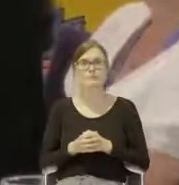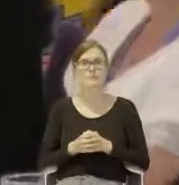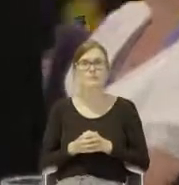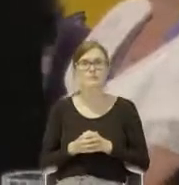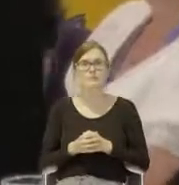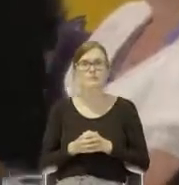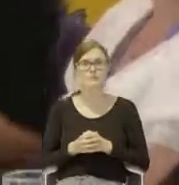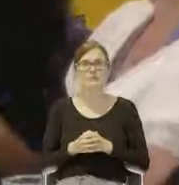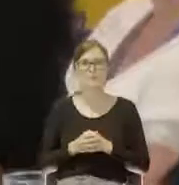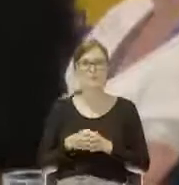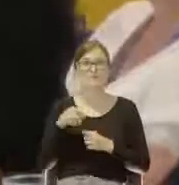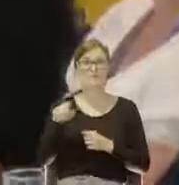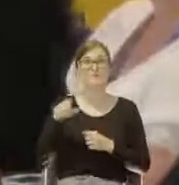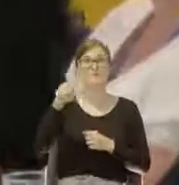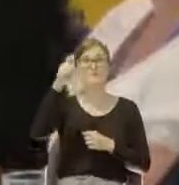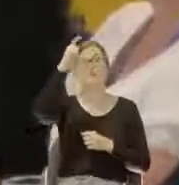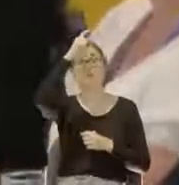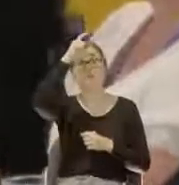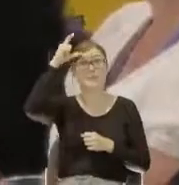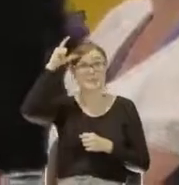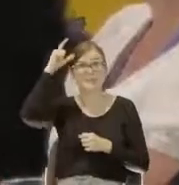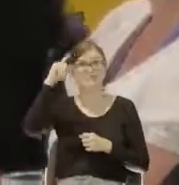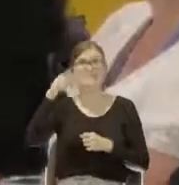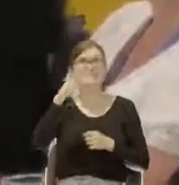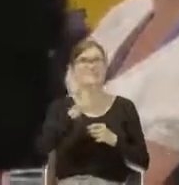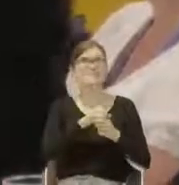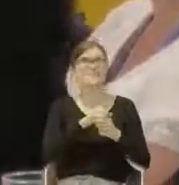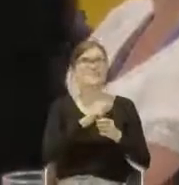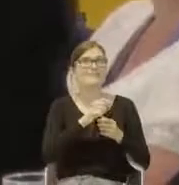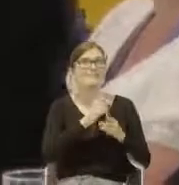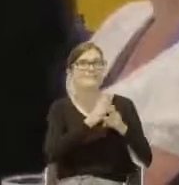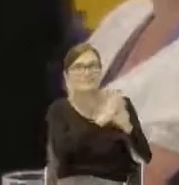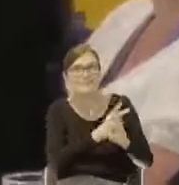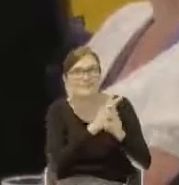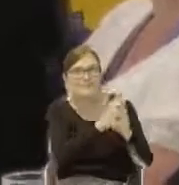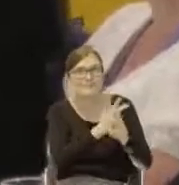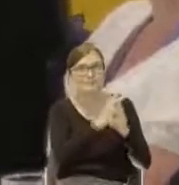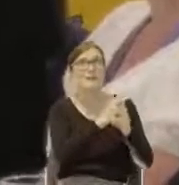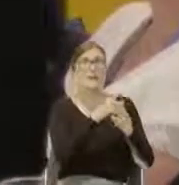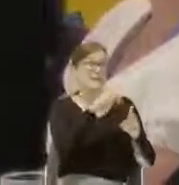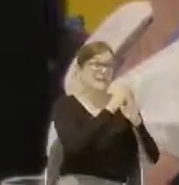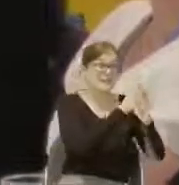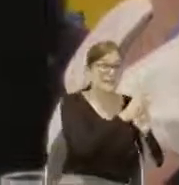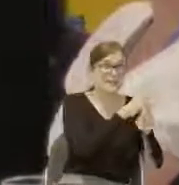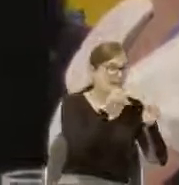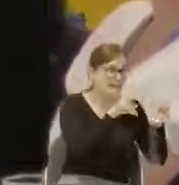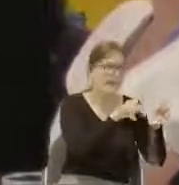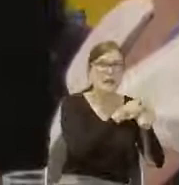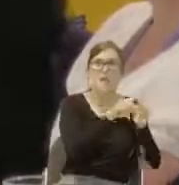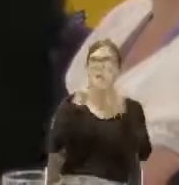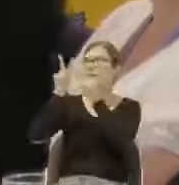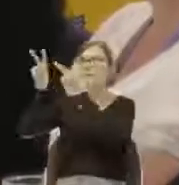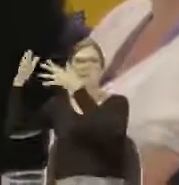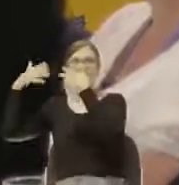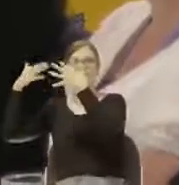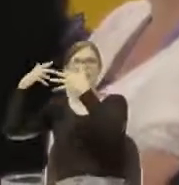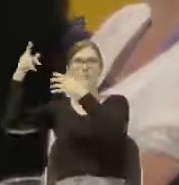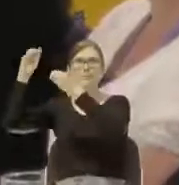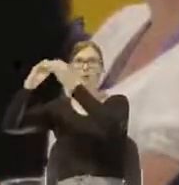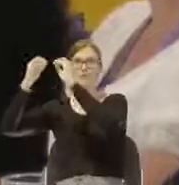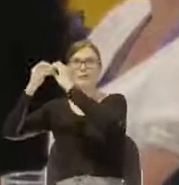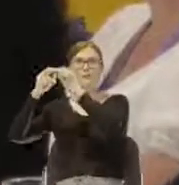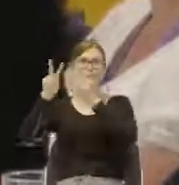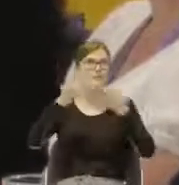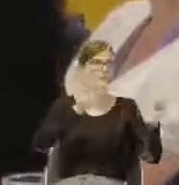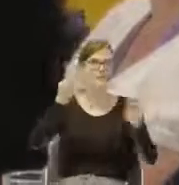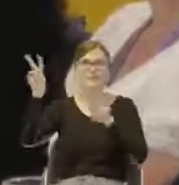ground. So there's so many of these local government professions, hundreds of them. You know